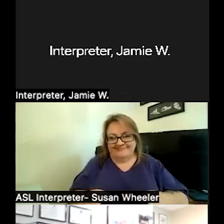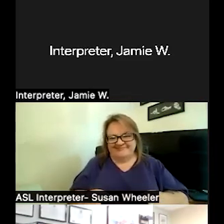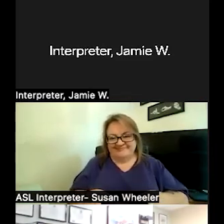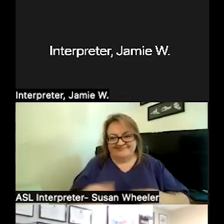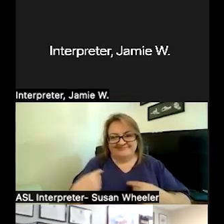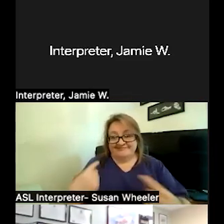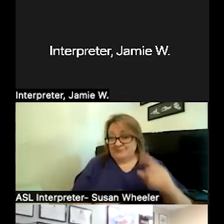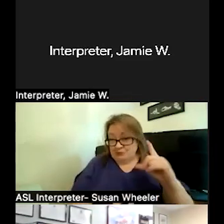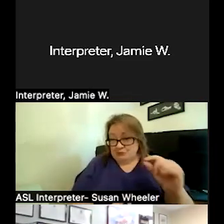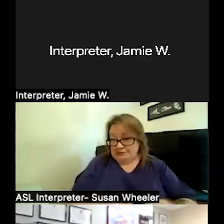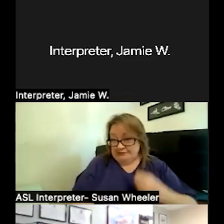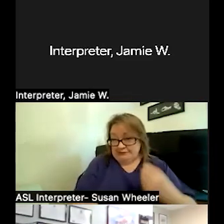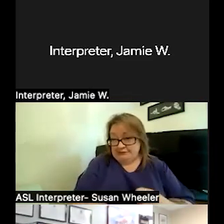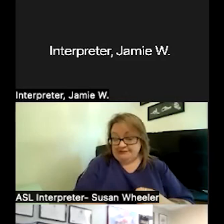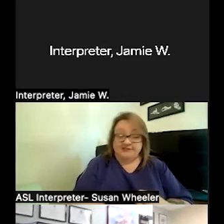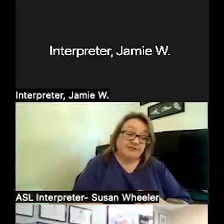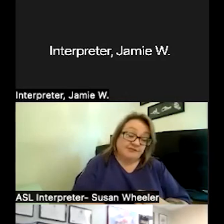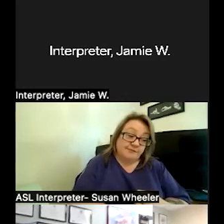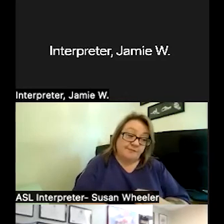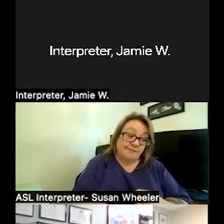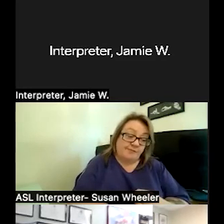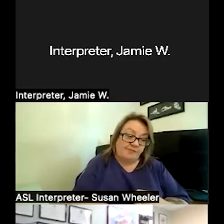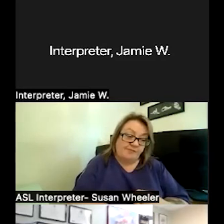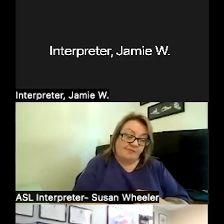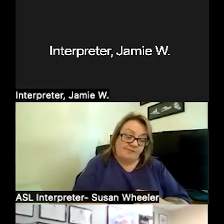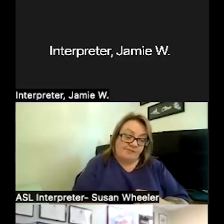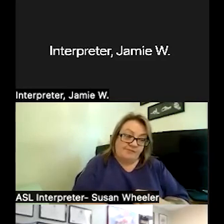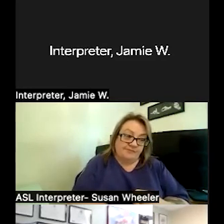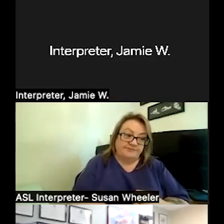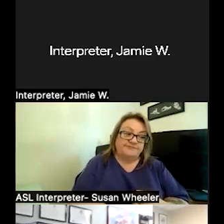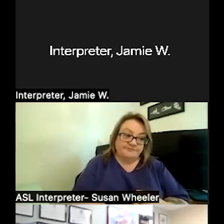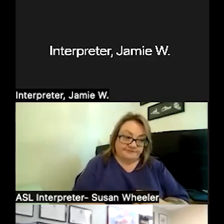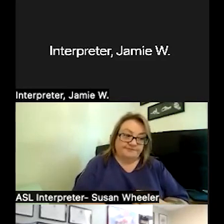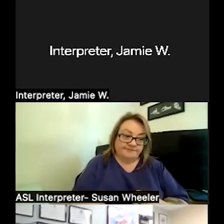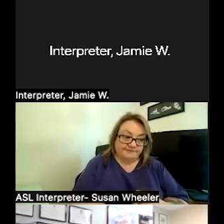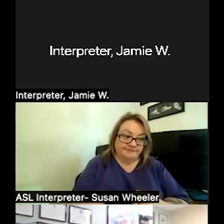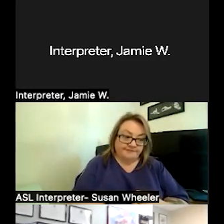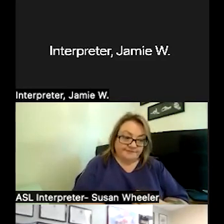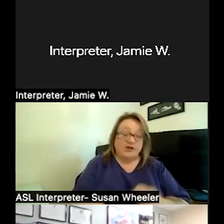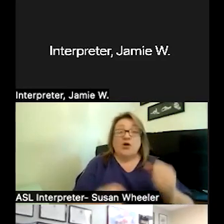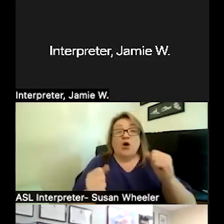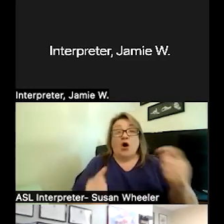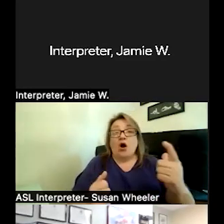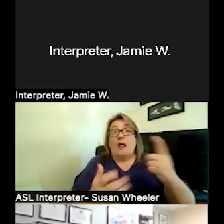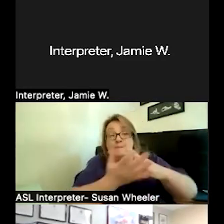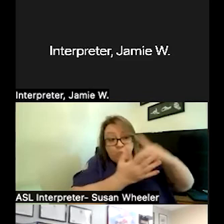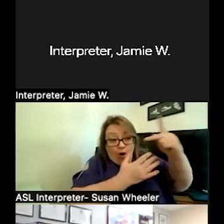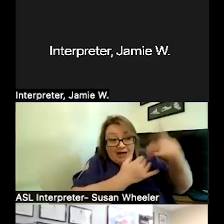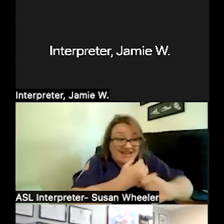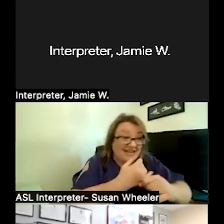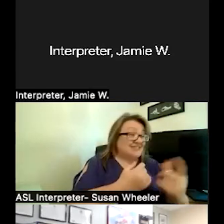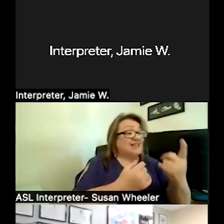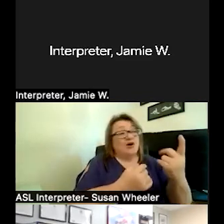years, virtually all high-level decisions and certainly all projects are based on